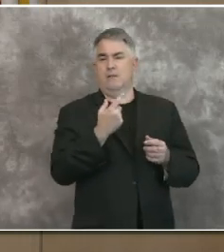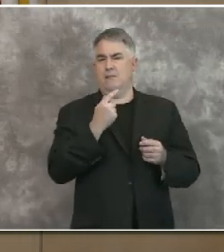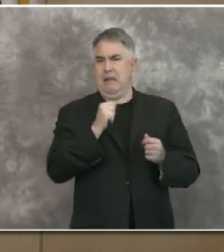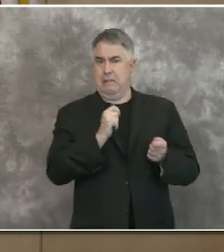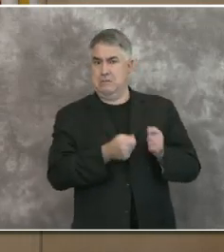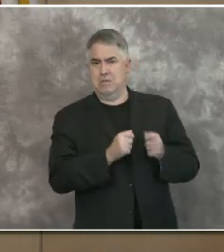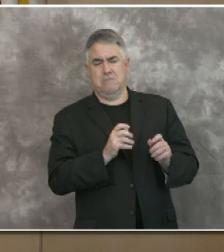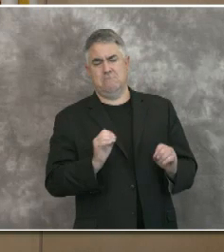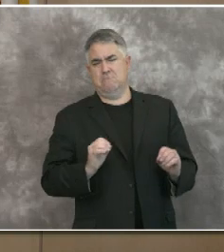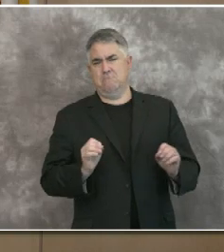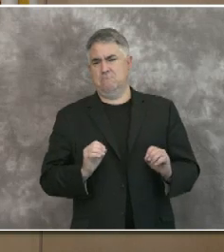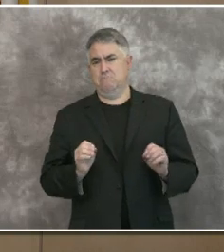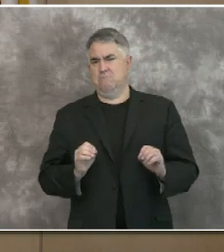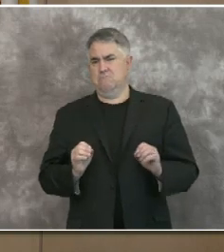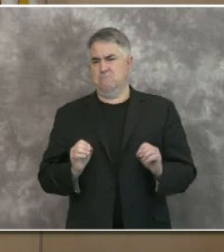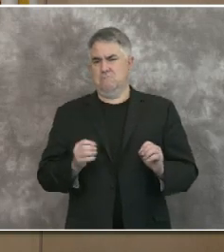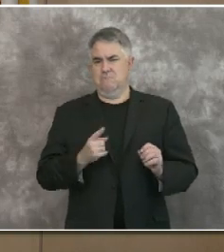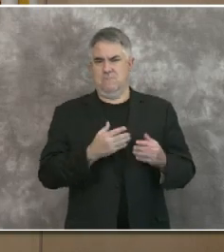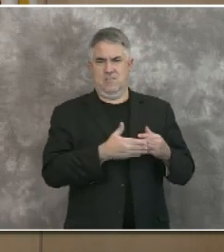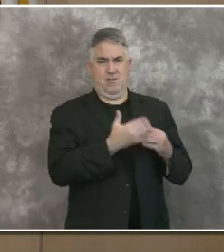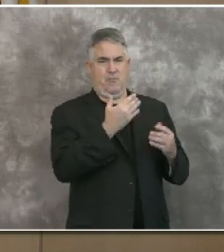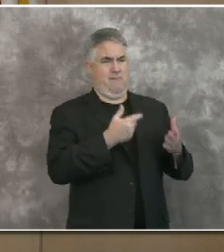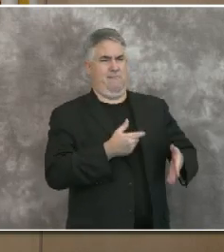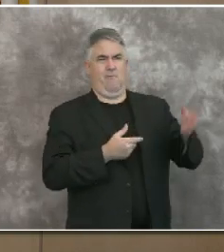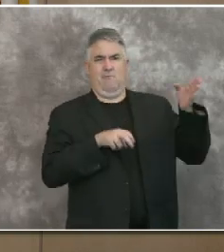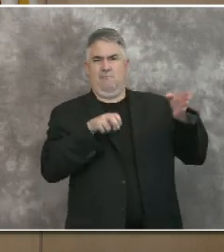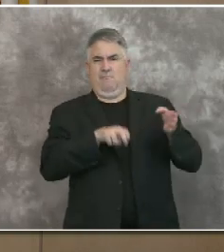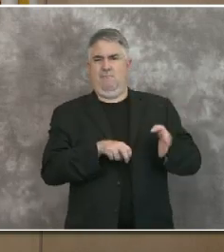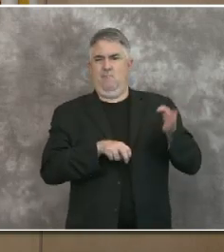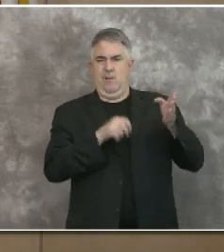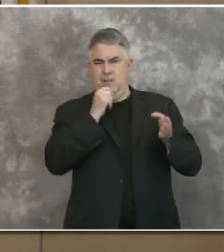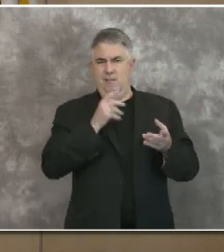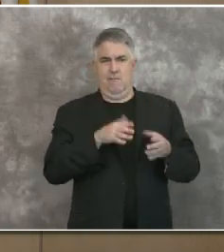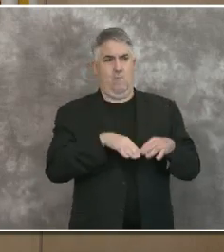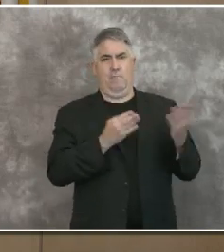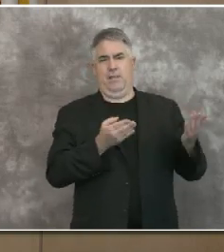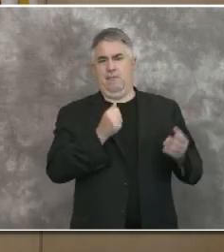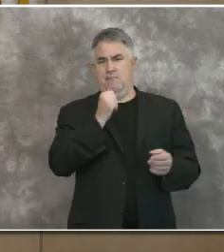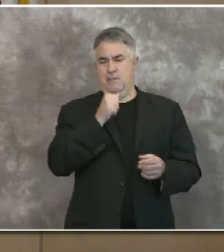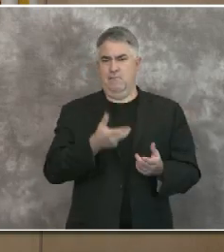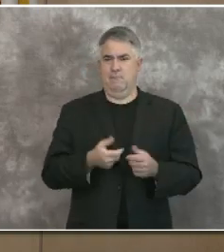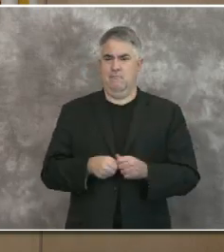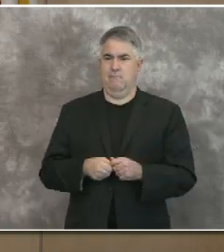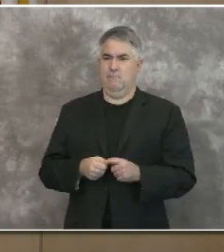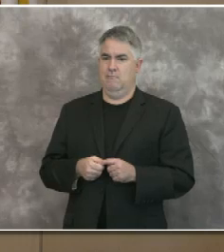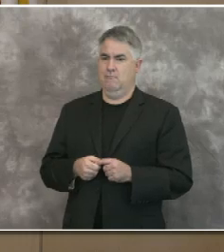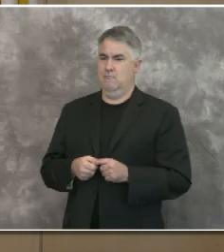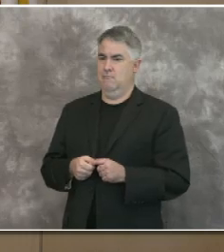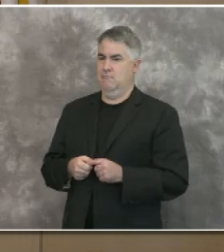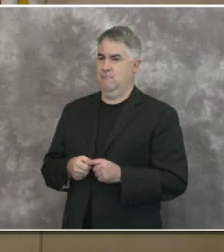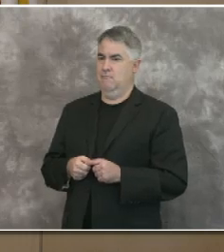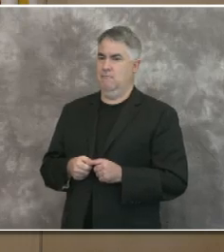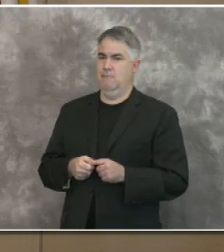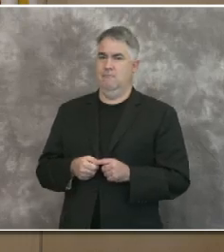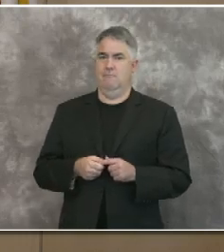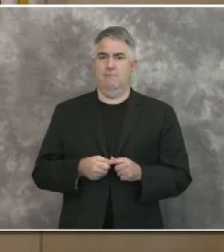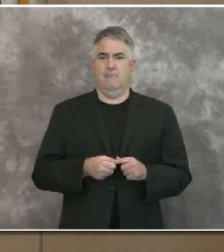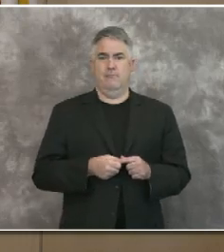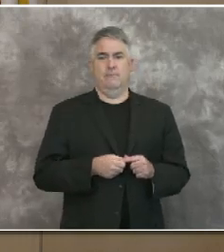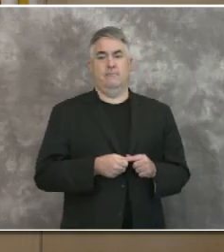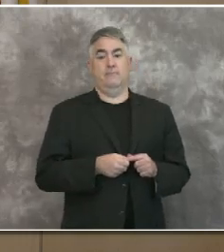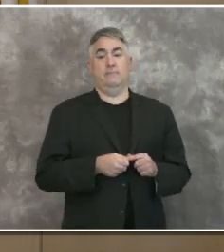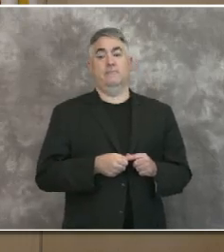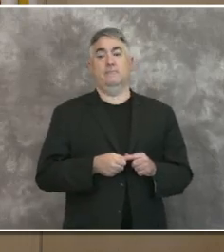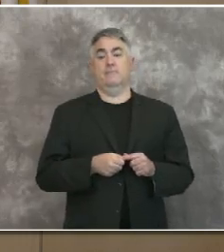because the stalls are separated. So again, we would urge you to use best practices